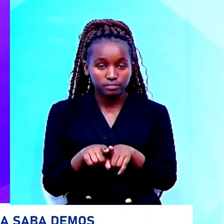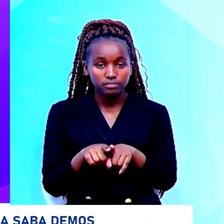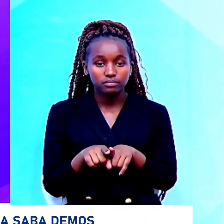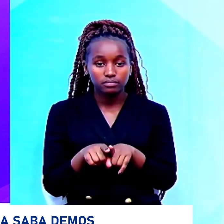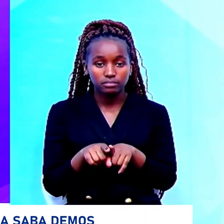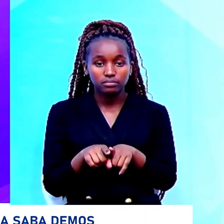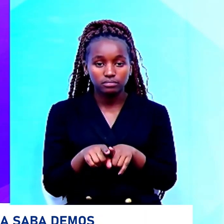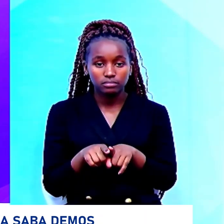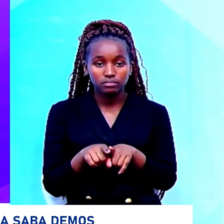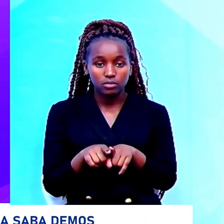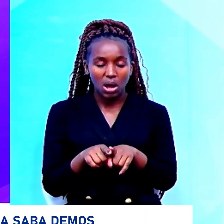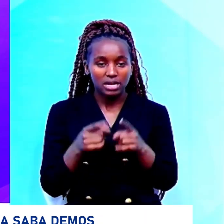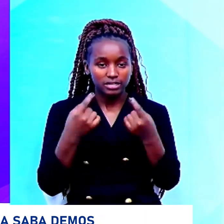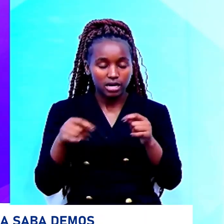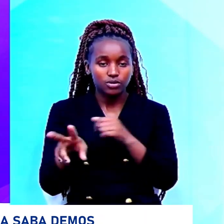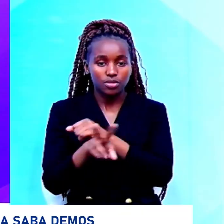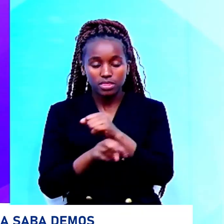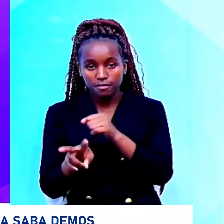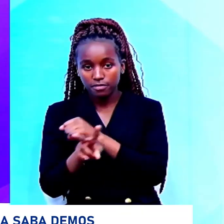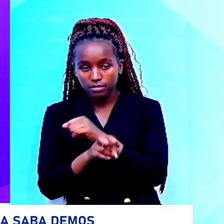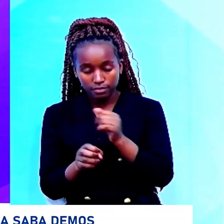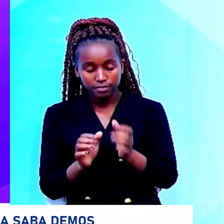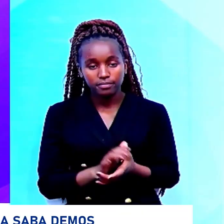and looting.